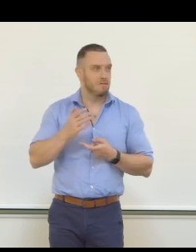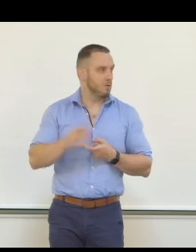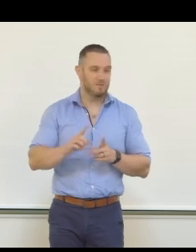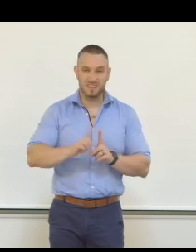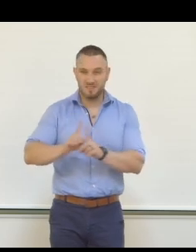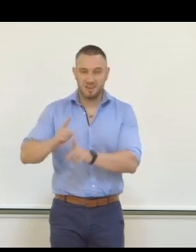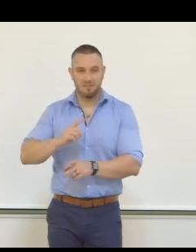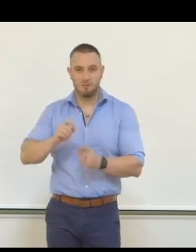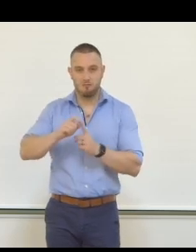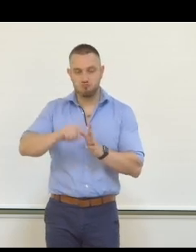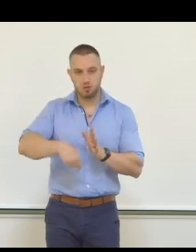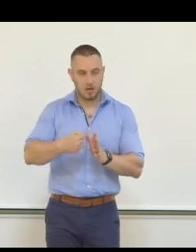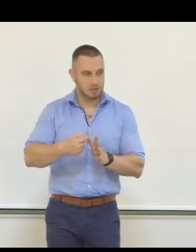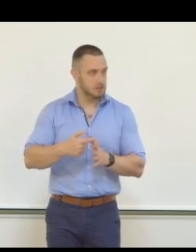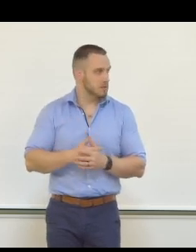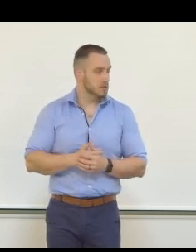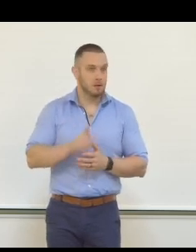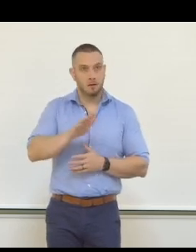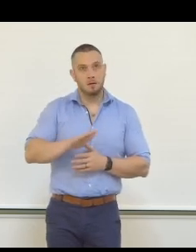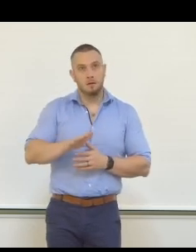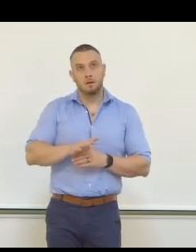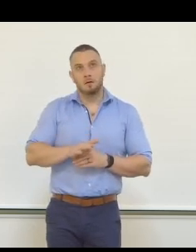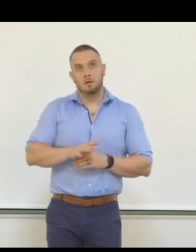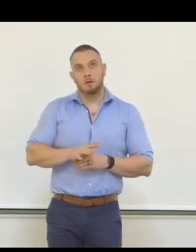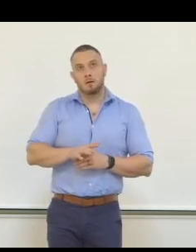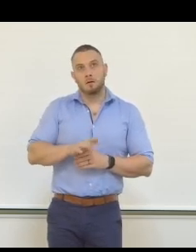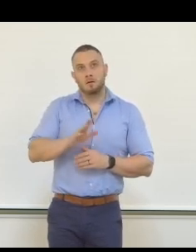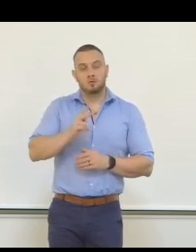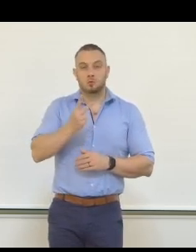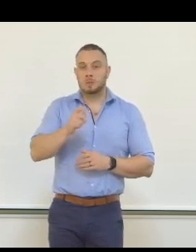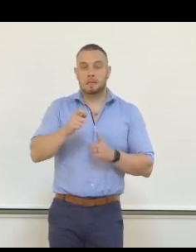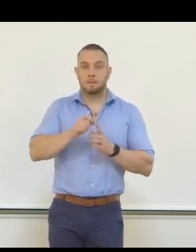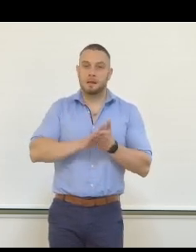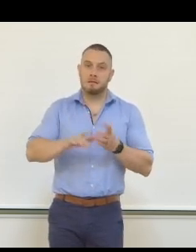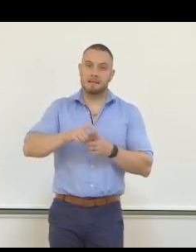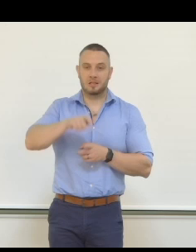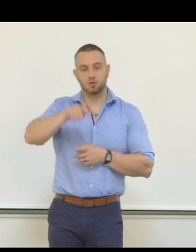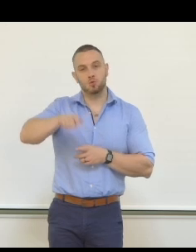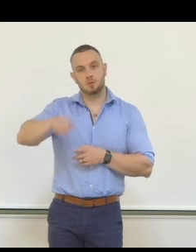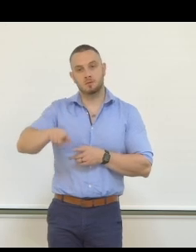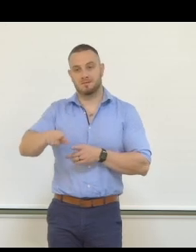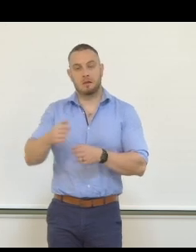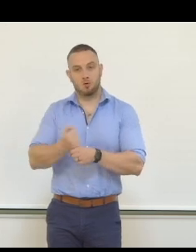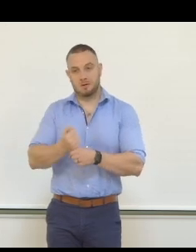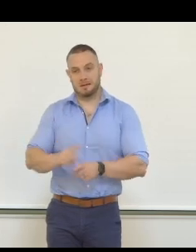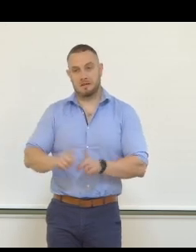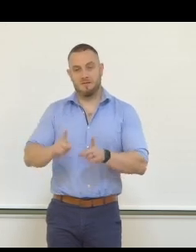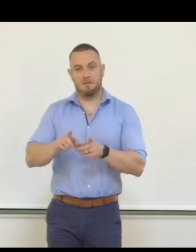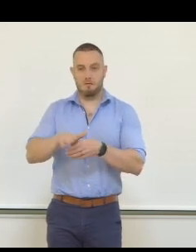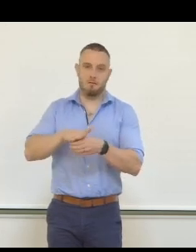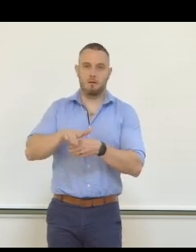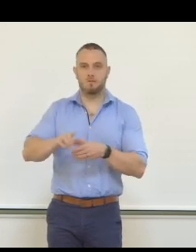projects, total about 20 PhD students who are working on different aspects of